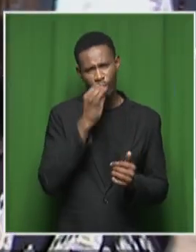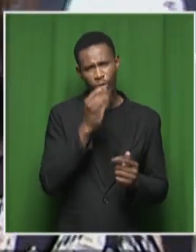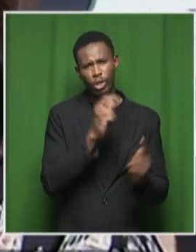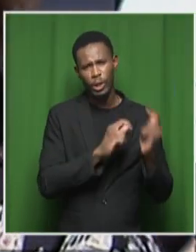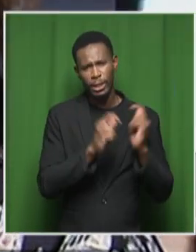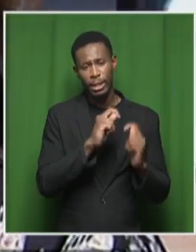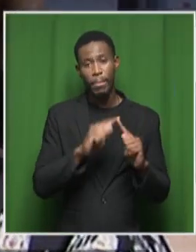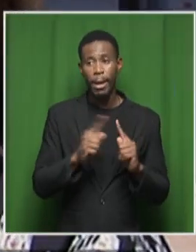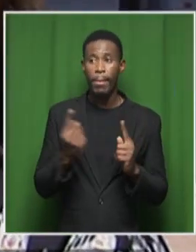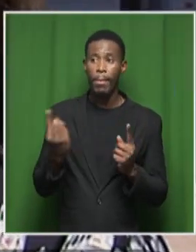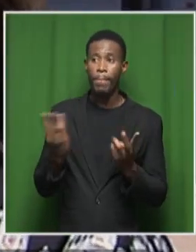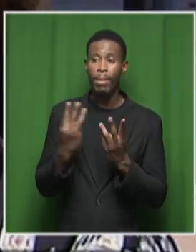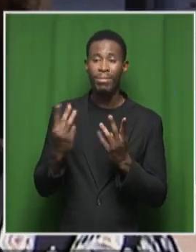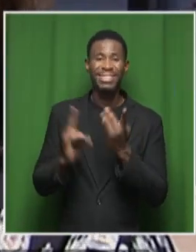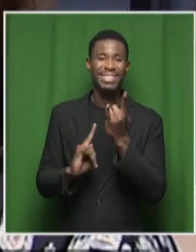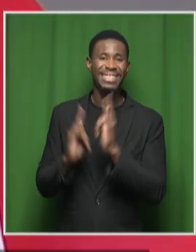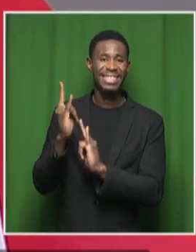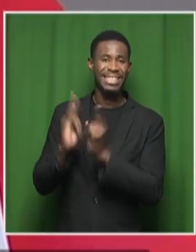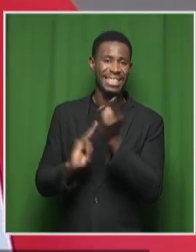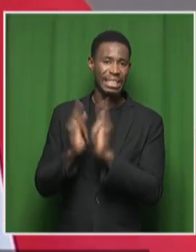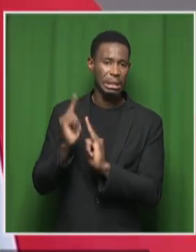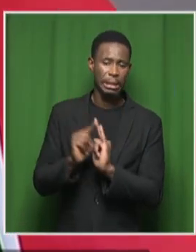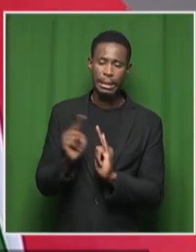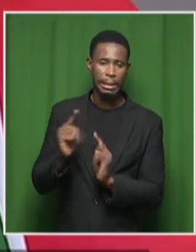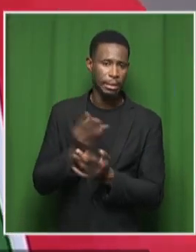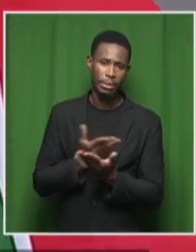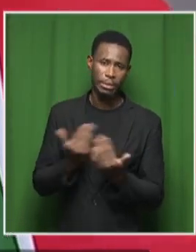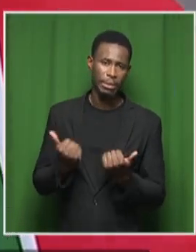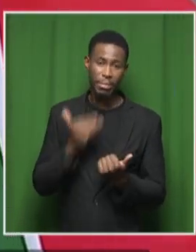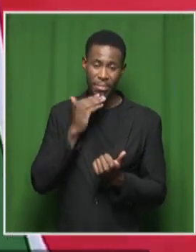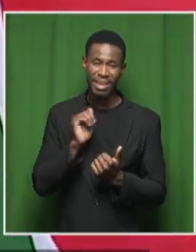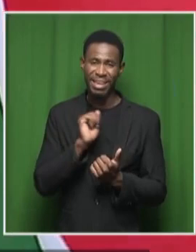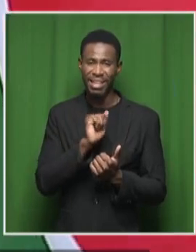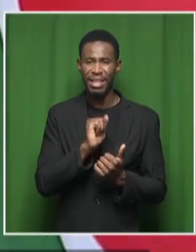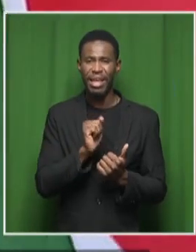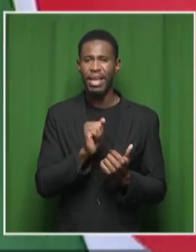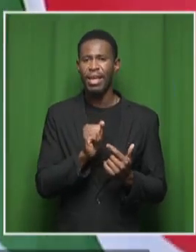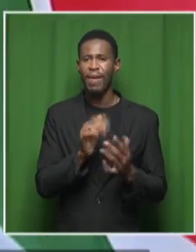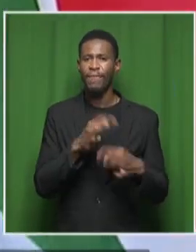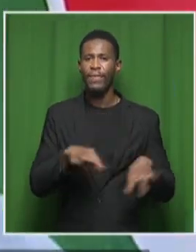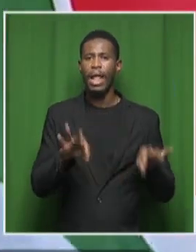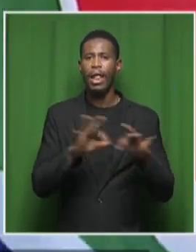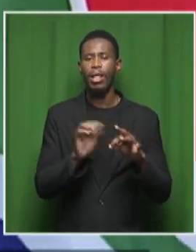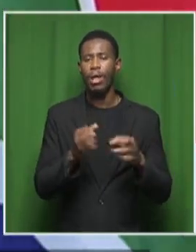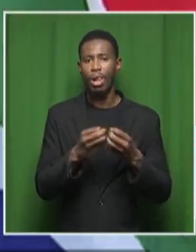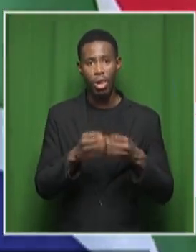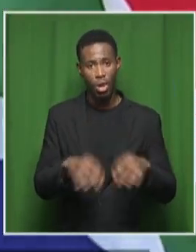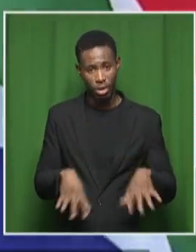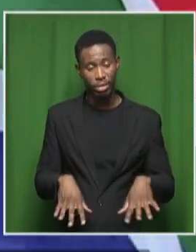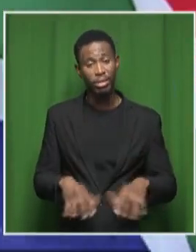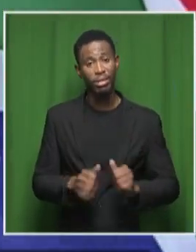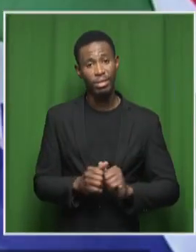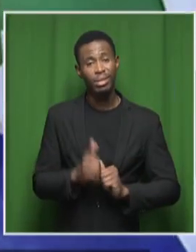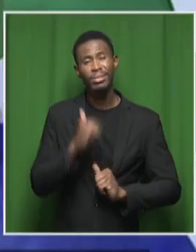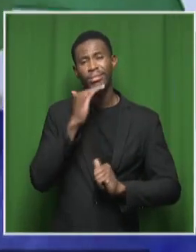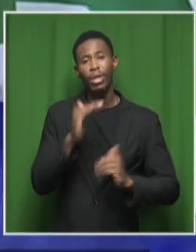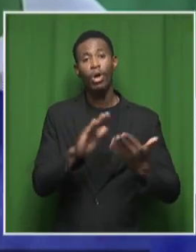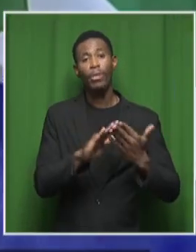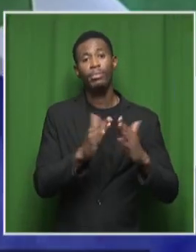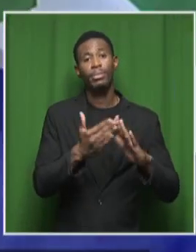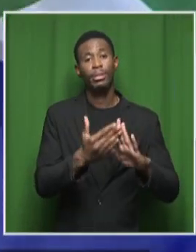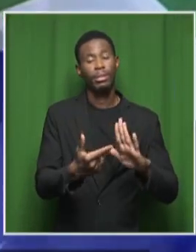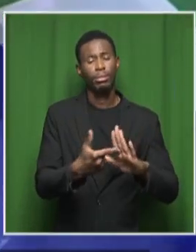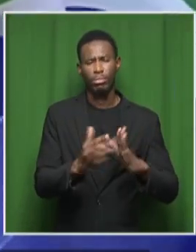it. And I think over time it sort of devalued its reputation in the market. So communities, not just communities